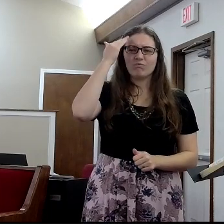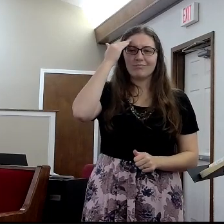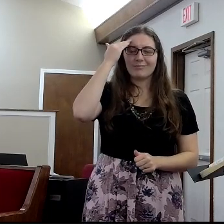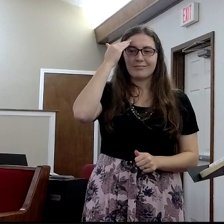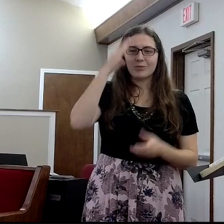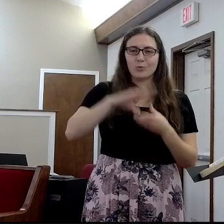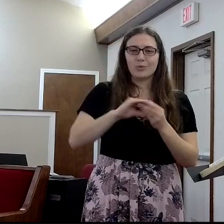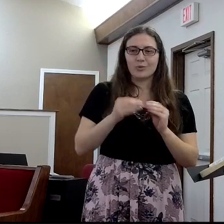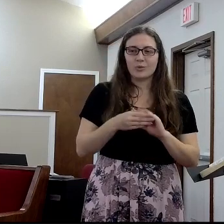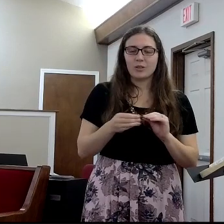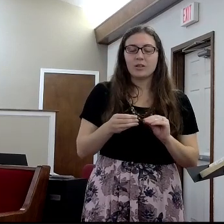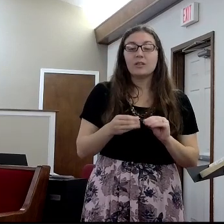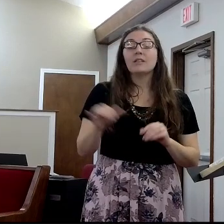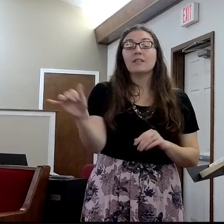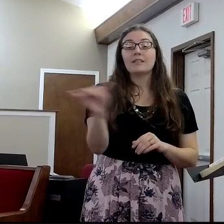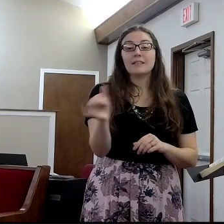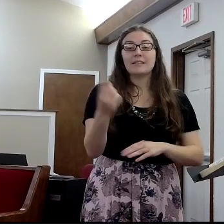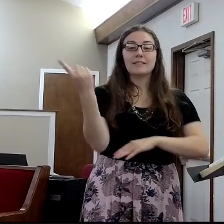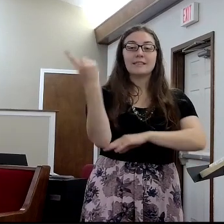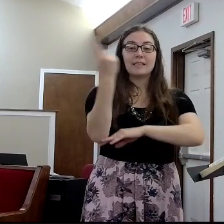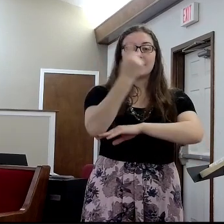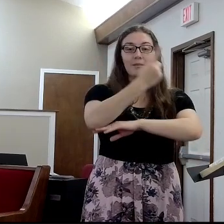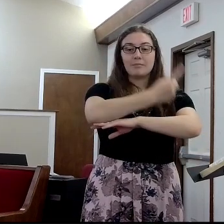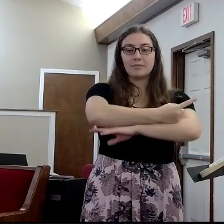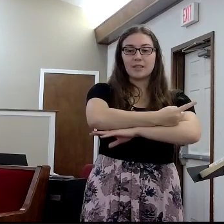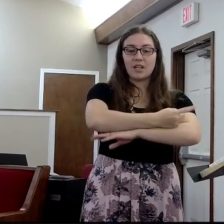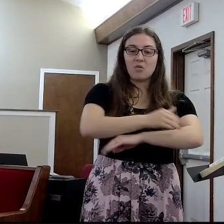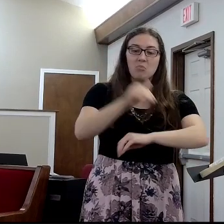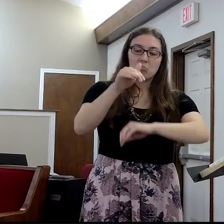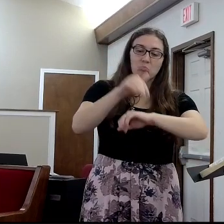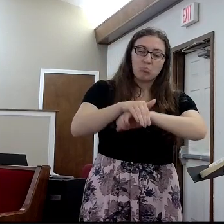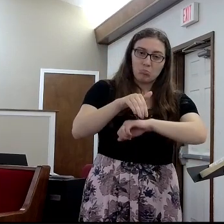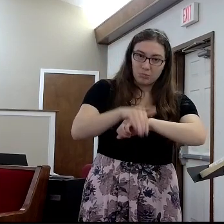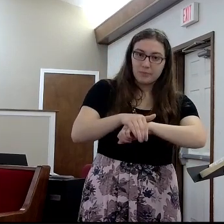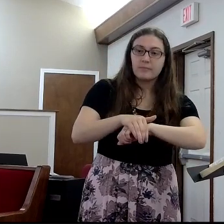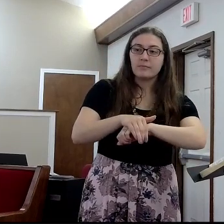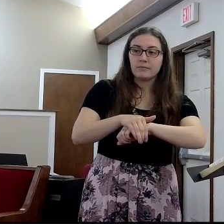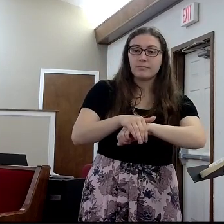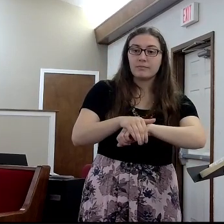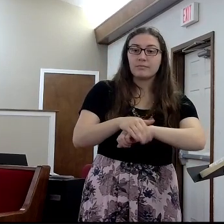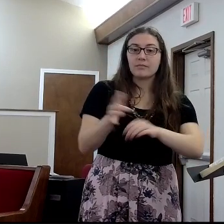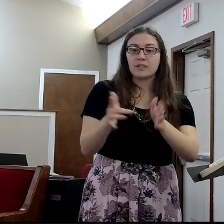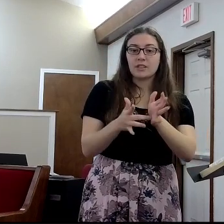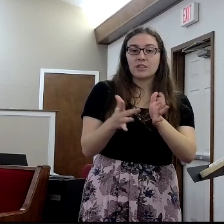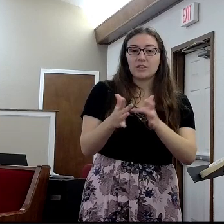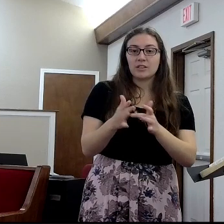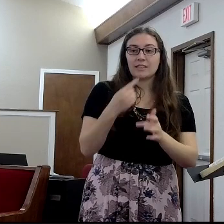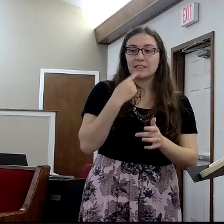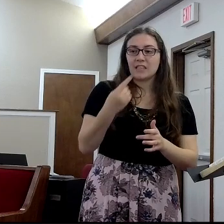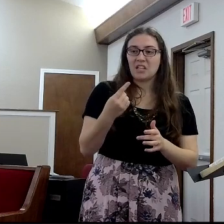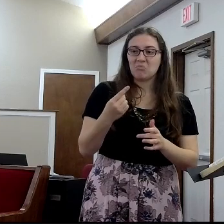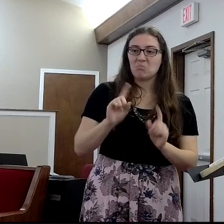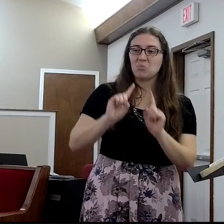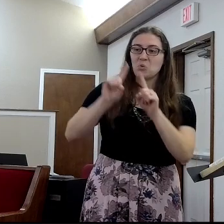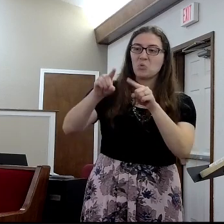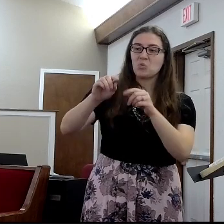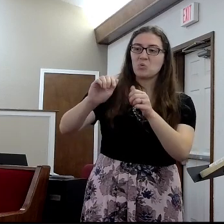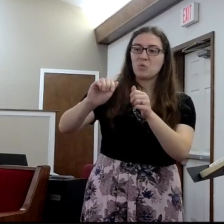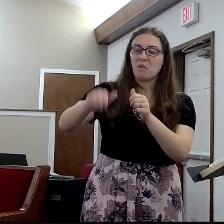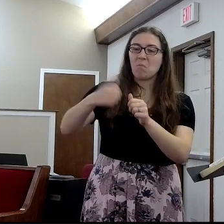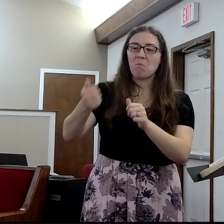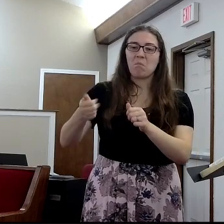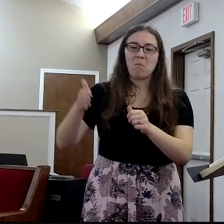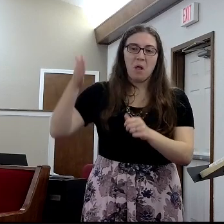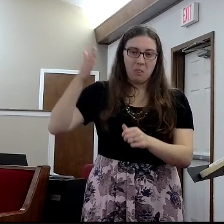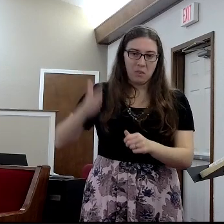And most of you will be familiar with this. Mark 4, verse 35, "And the same day when the evening was come, he saith